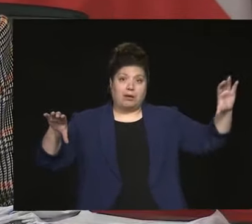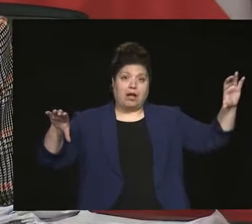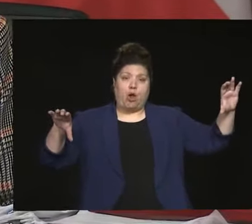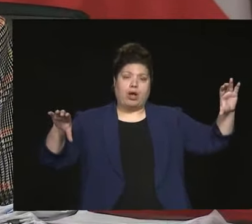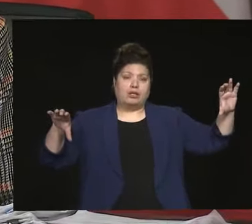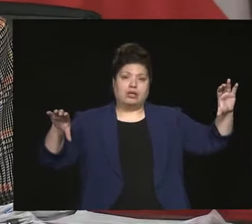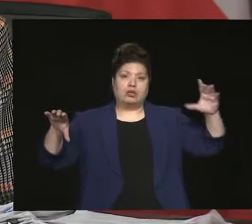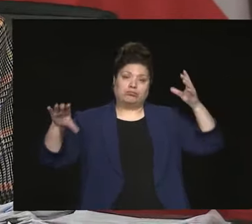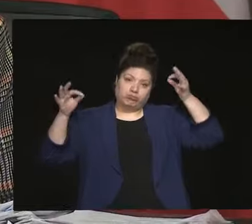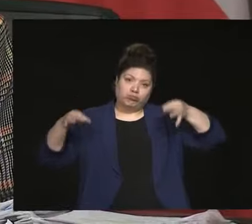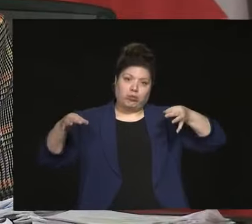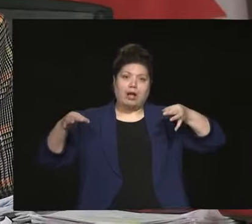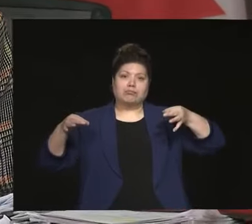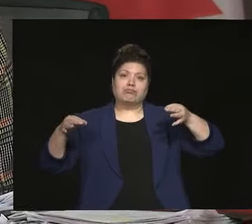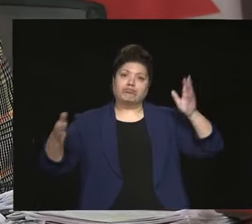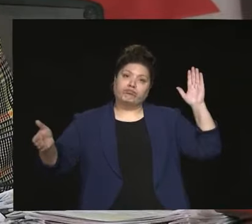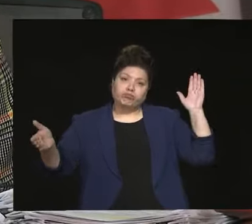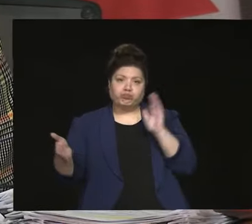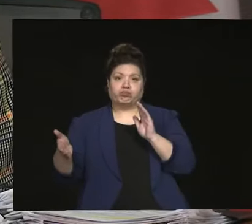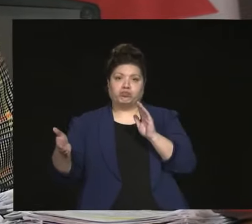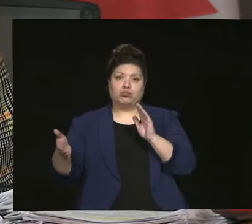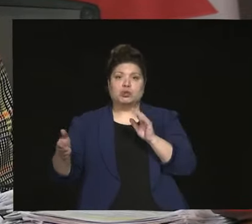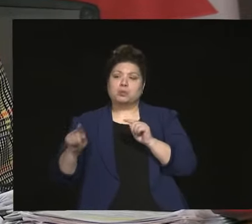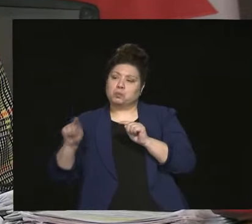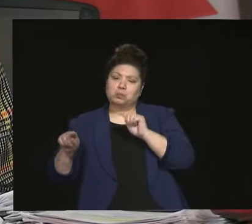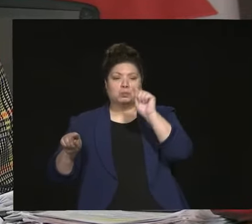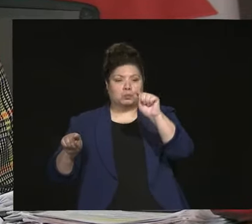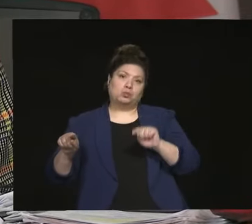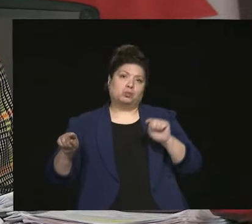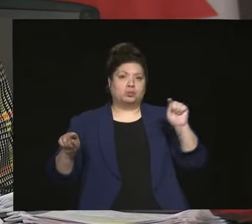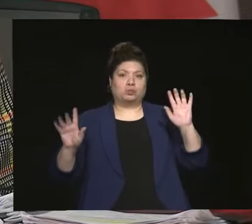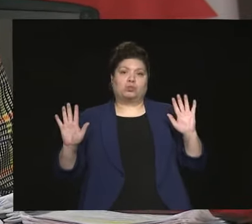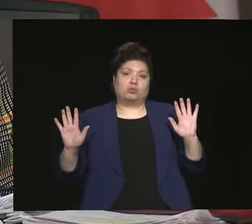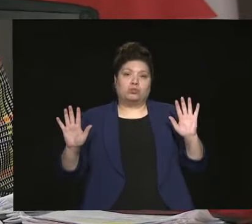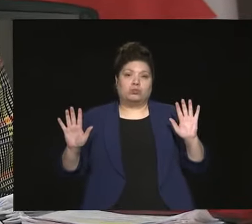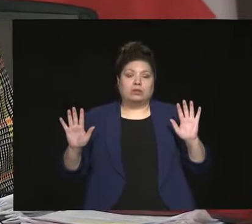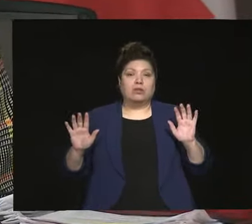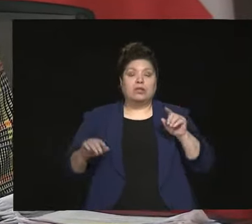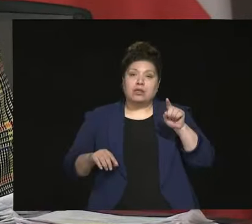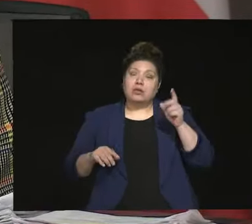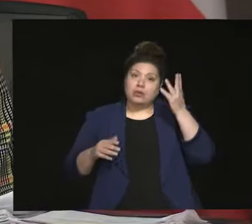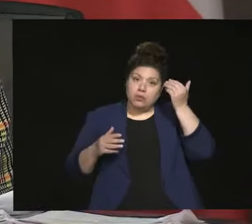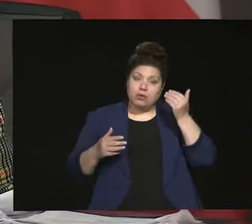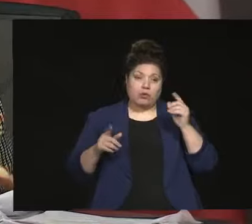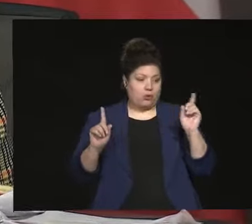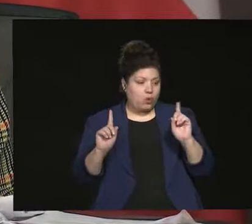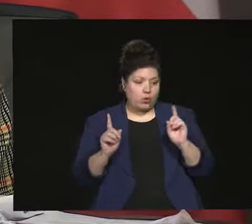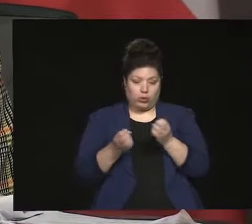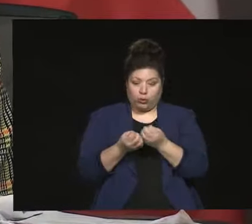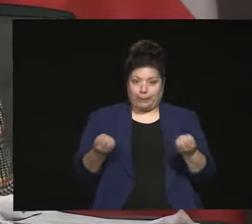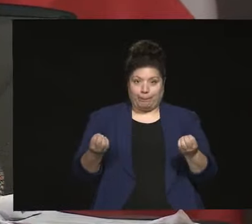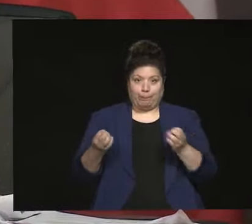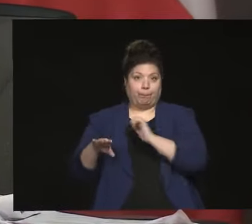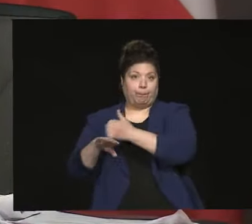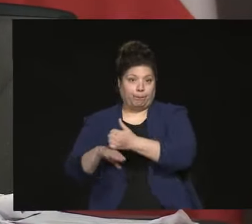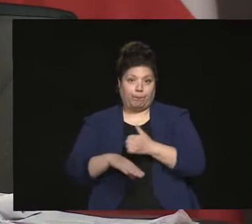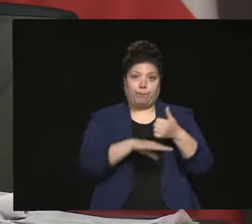that changes in terms of the distribution of equipment. And that there are, I actually looked at that we now have